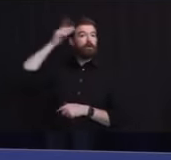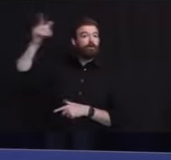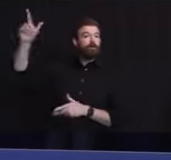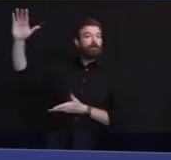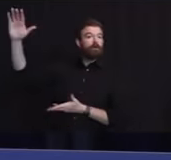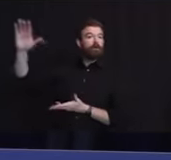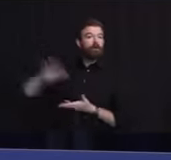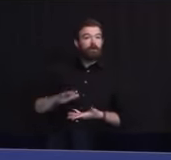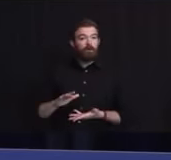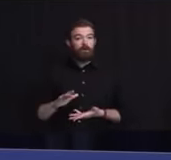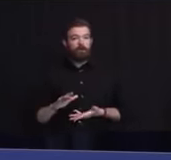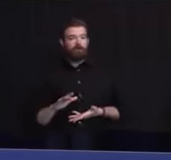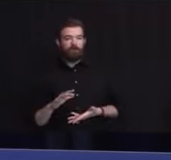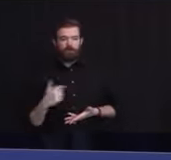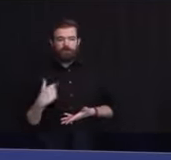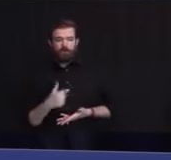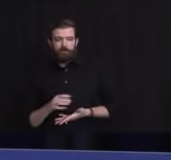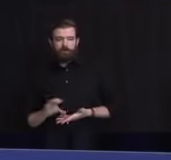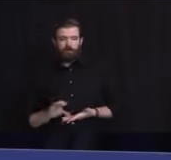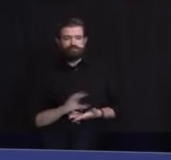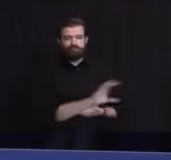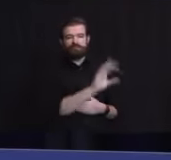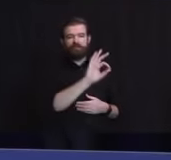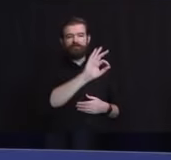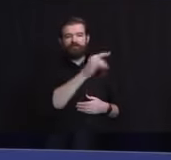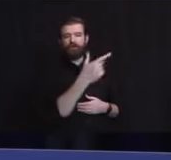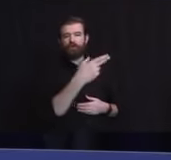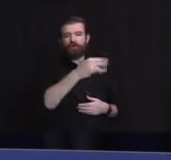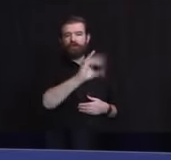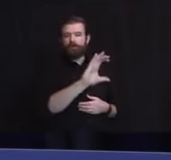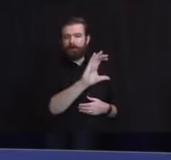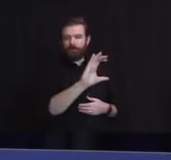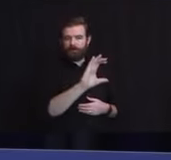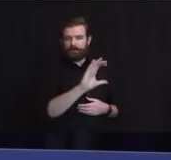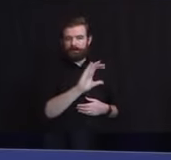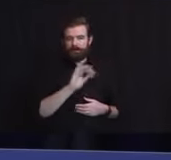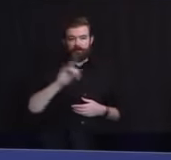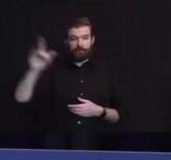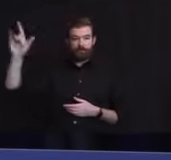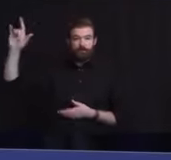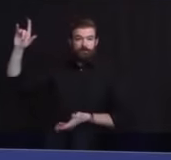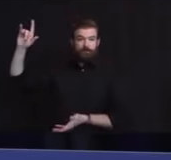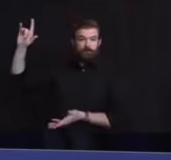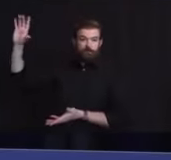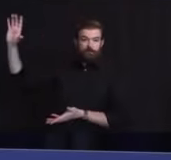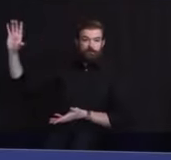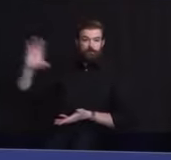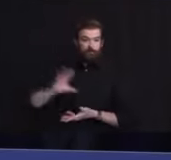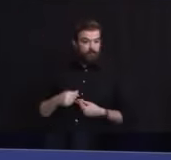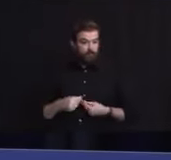FQHCs and the like. So we think we will make our goal